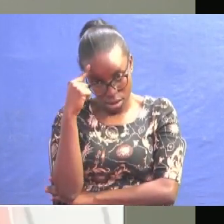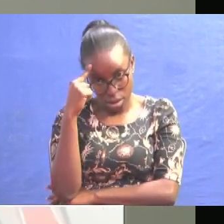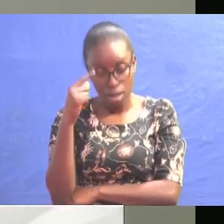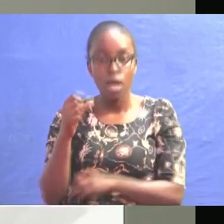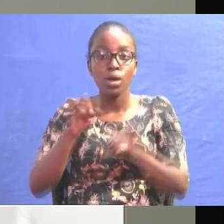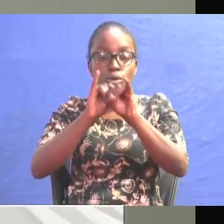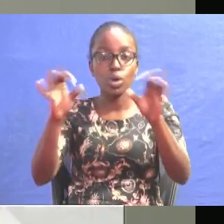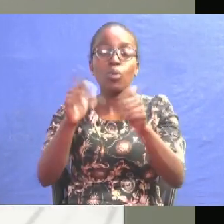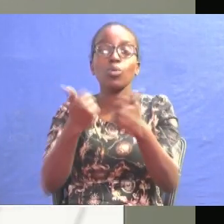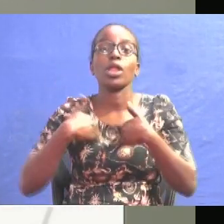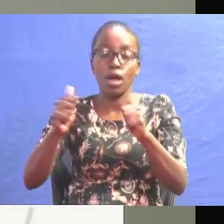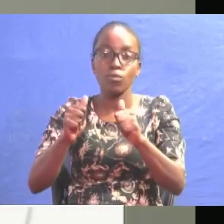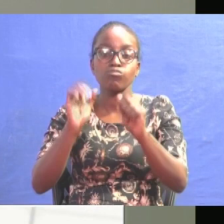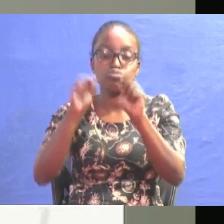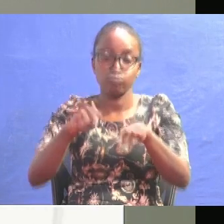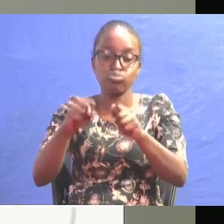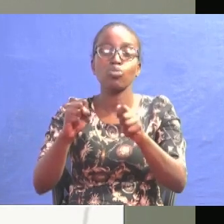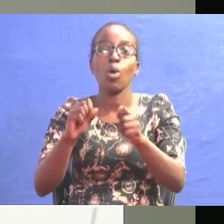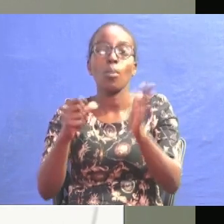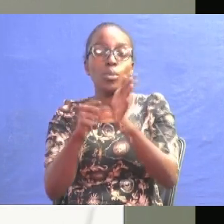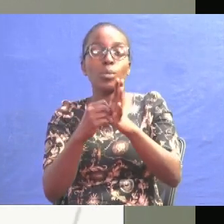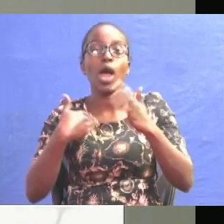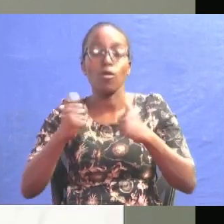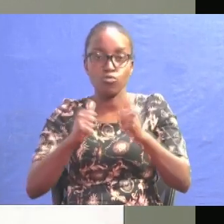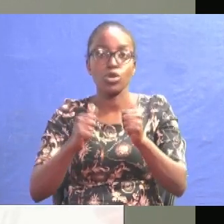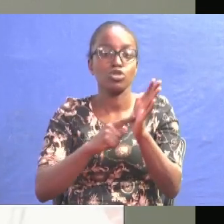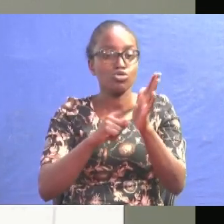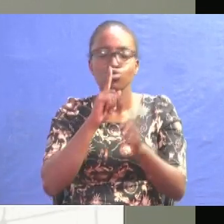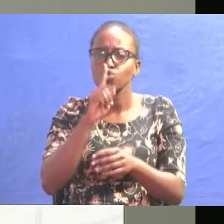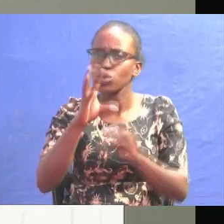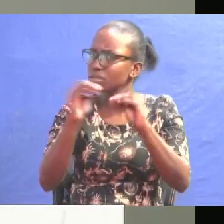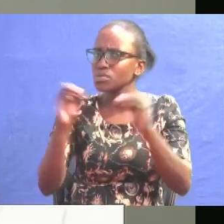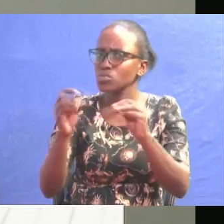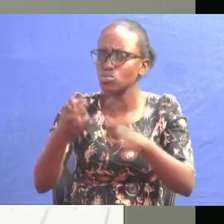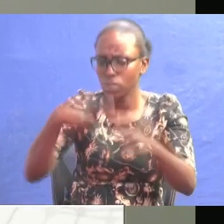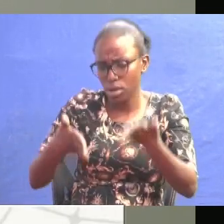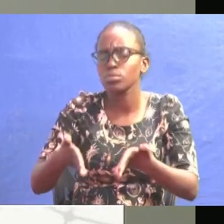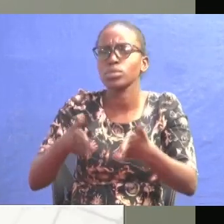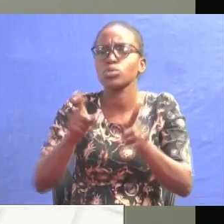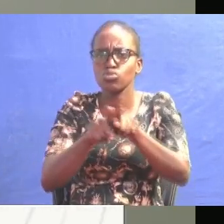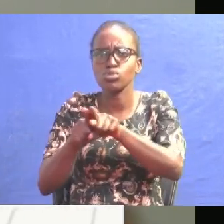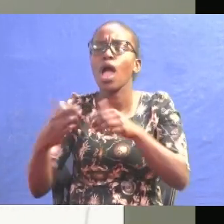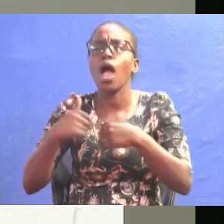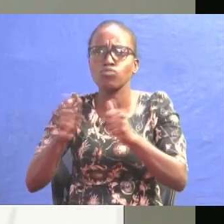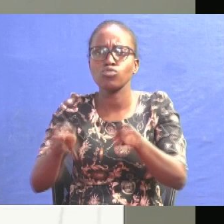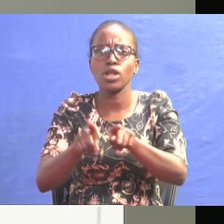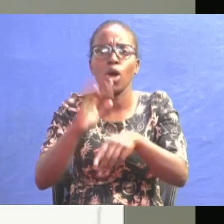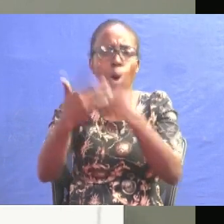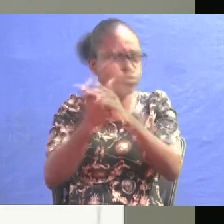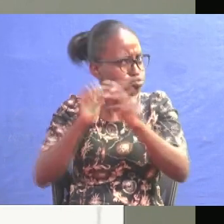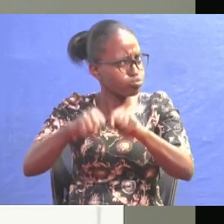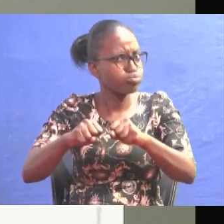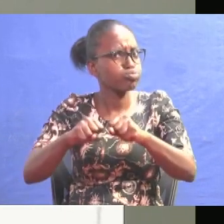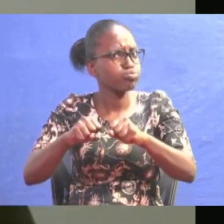task. What we are not sure of, the opponent who actually is coming also to compete with, because everybody is saying that